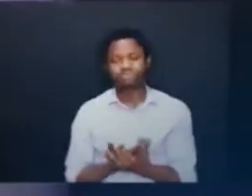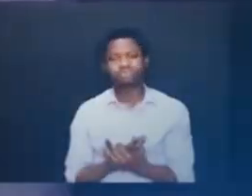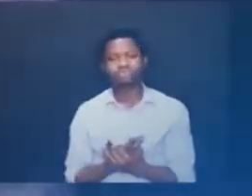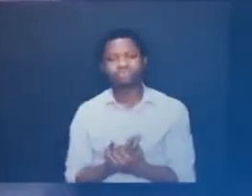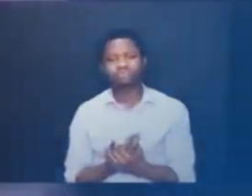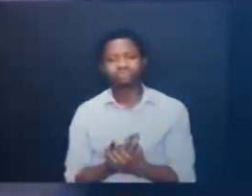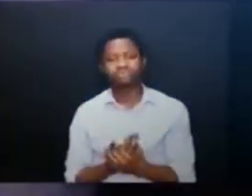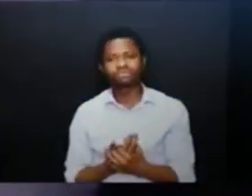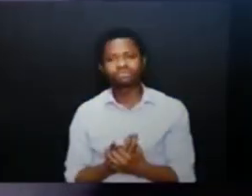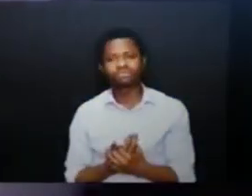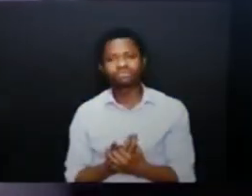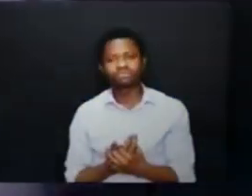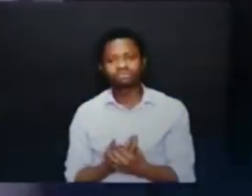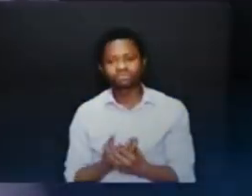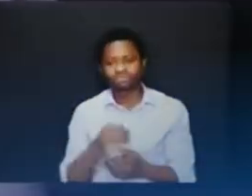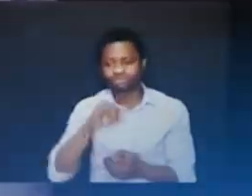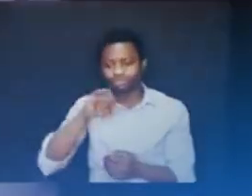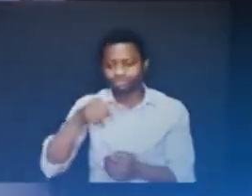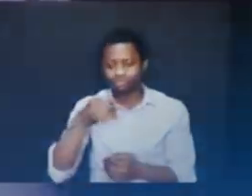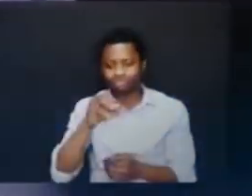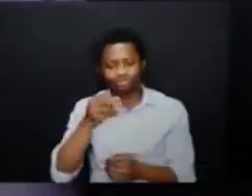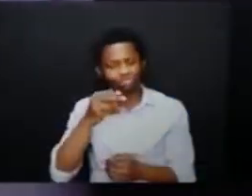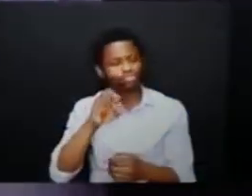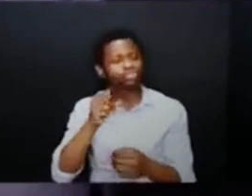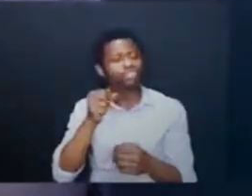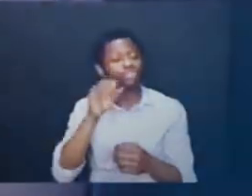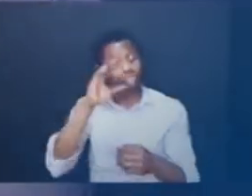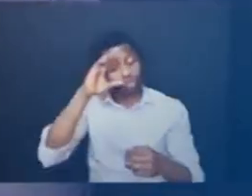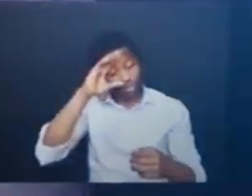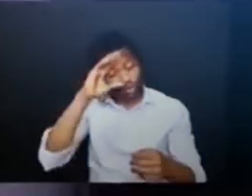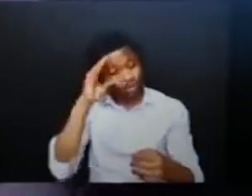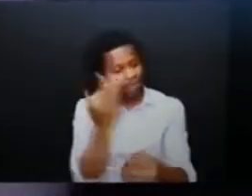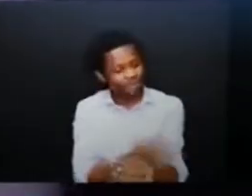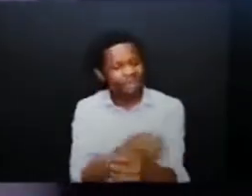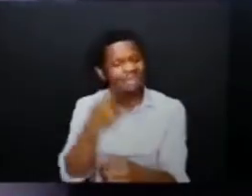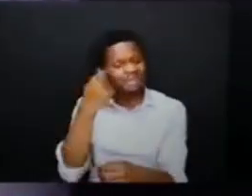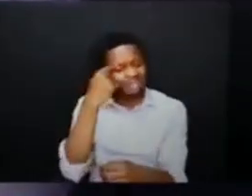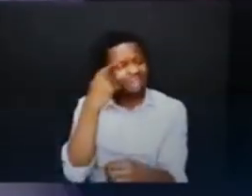See, Joseph's brothers felt that they were destroying him.